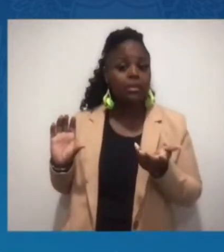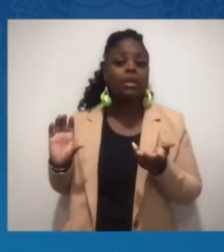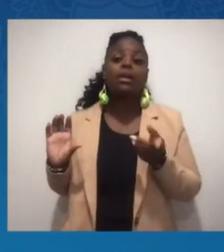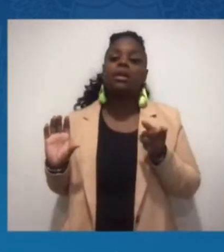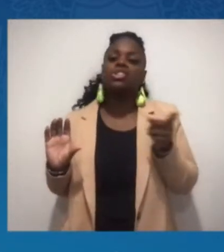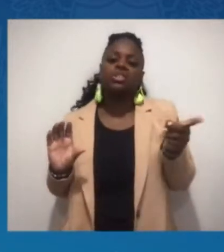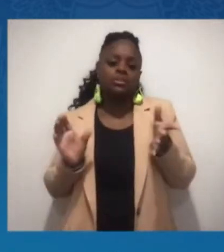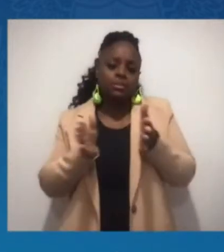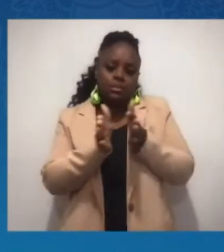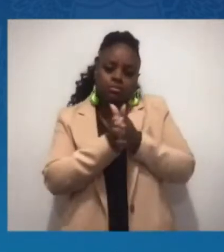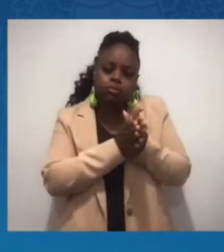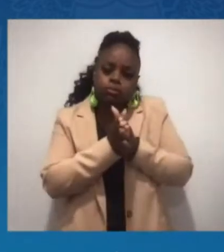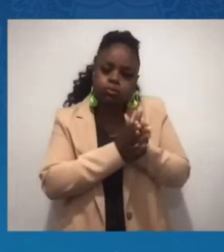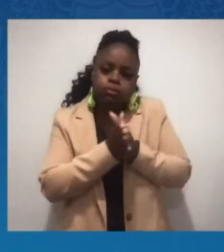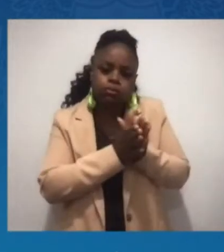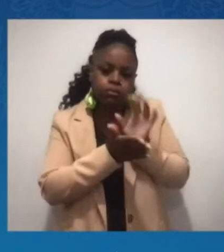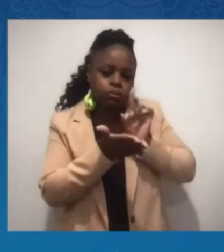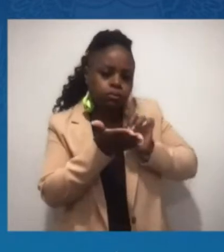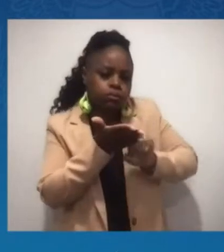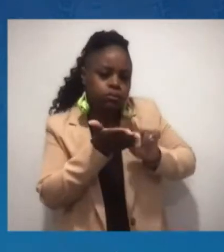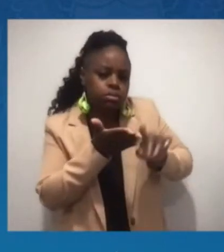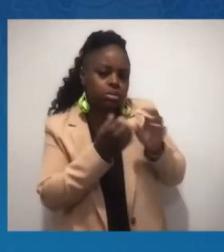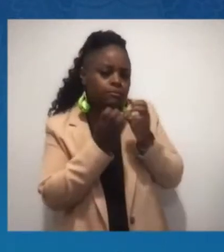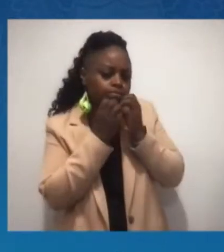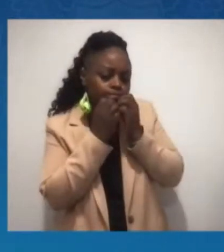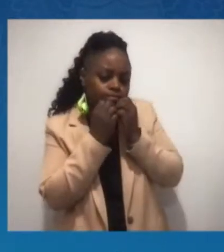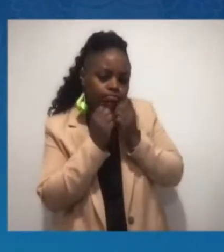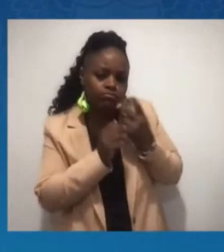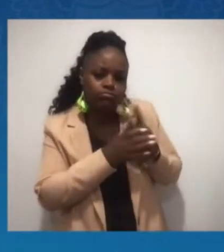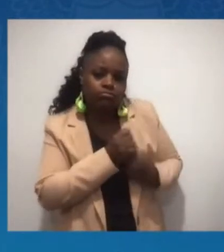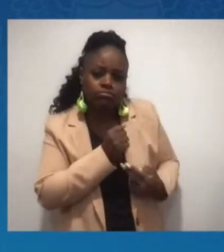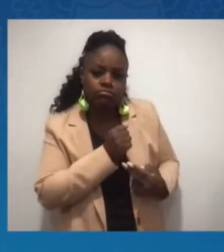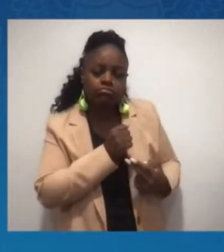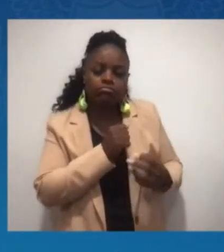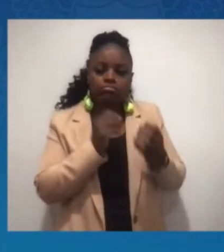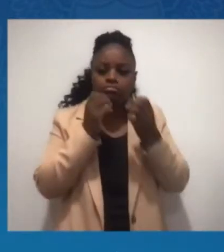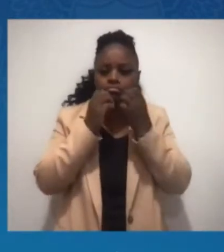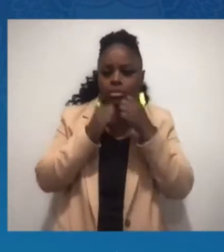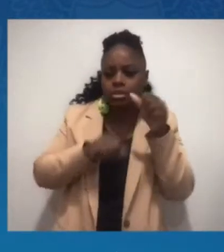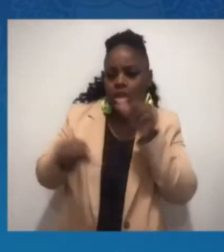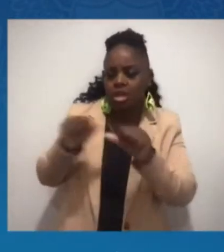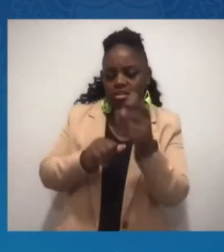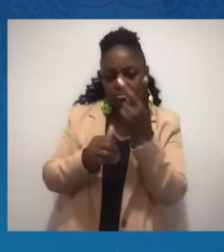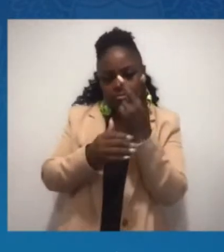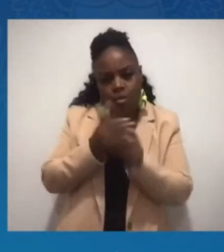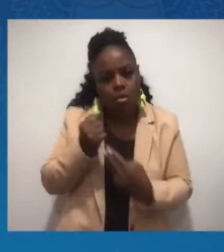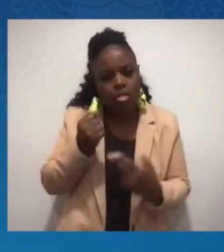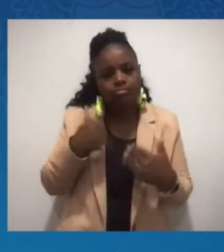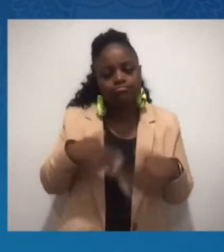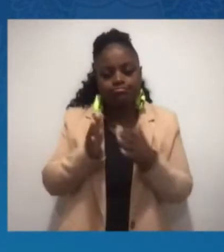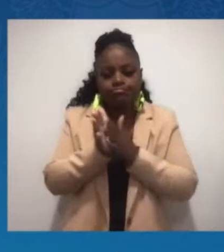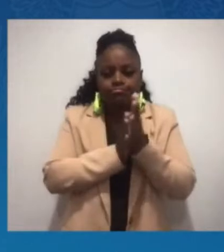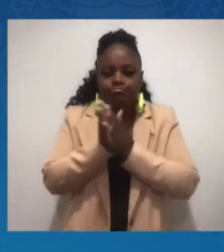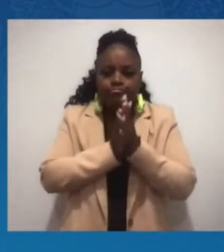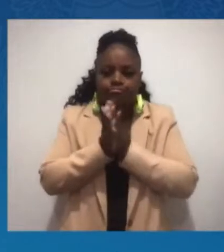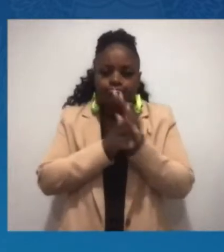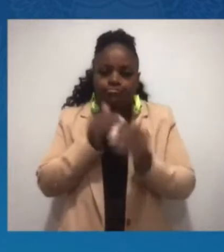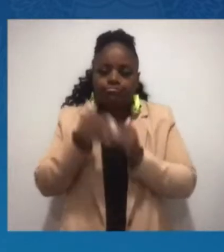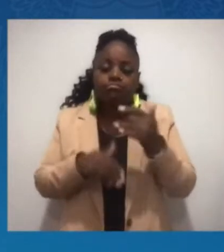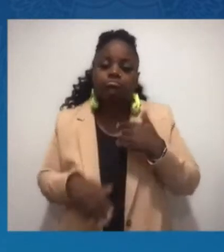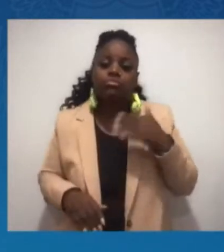interests, us and that. And I have vivid memories as a child of my